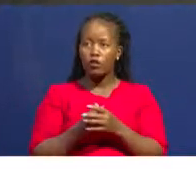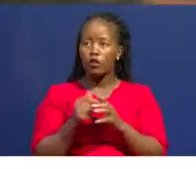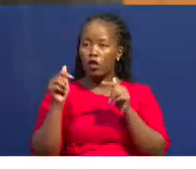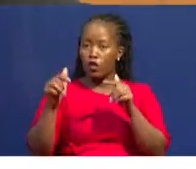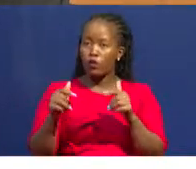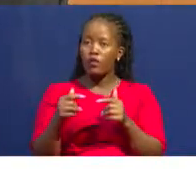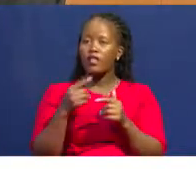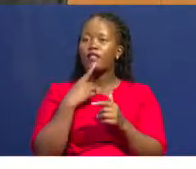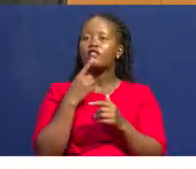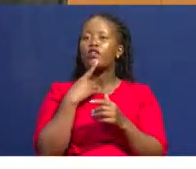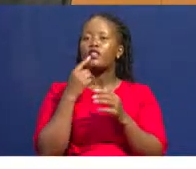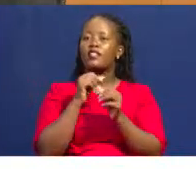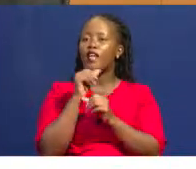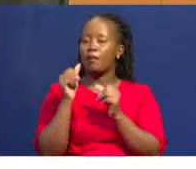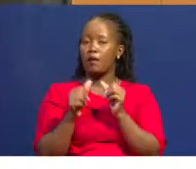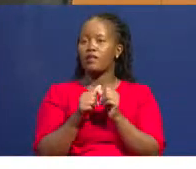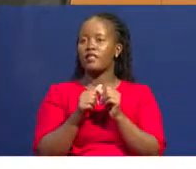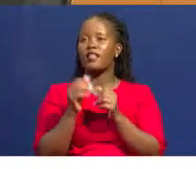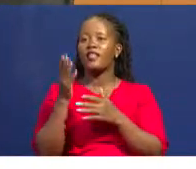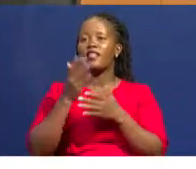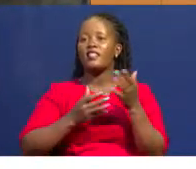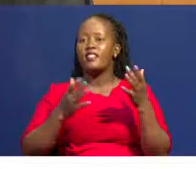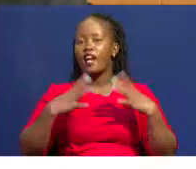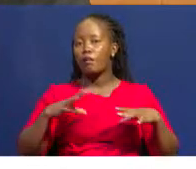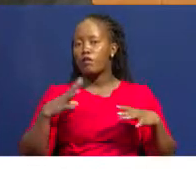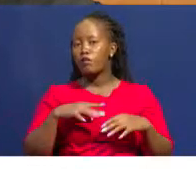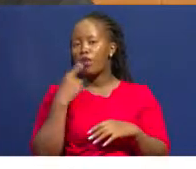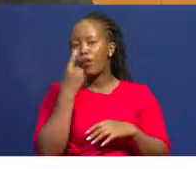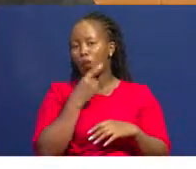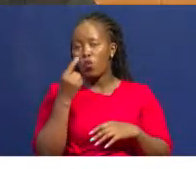Nyakundi. We have people who are civil engineers